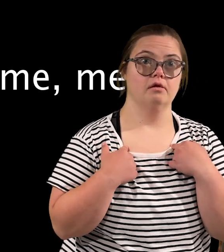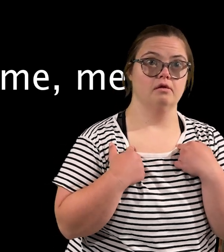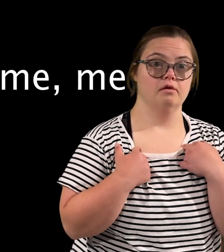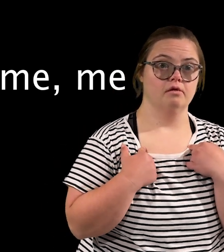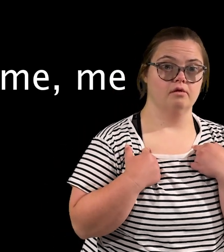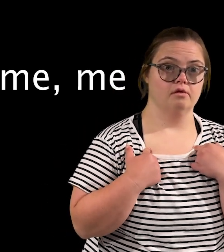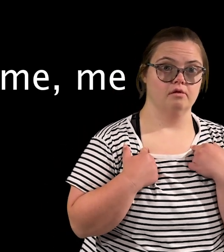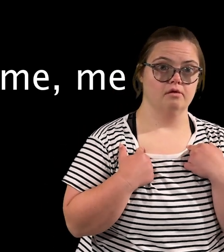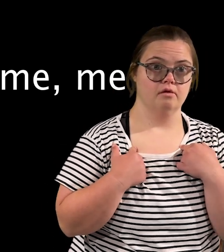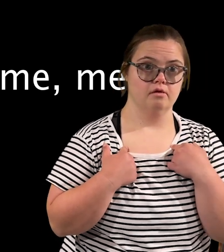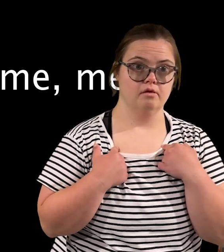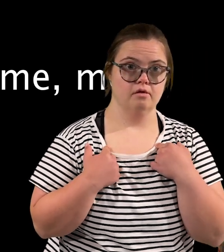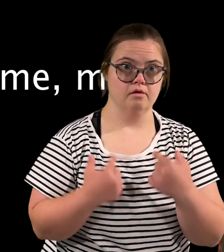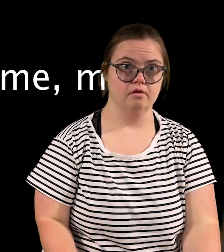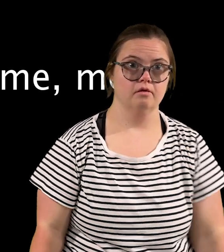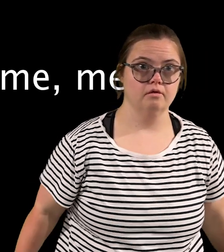all of me.